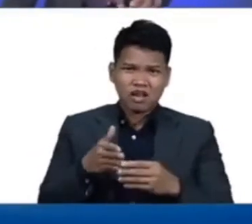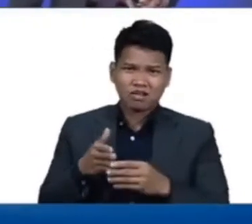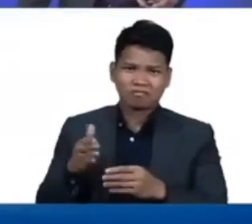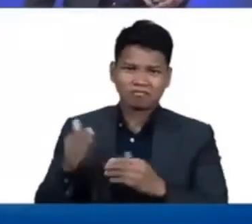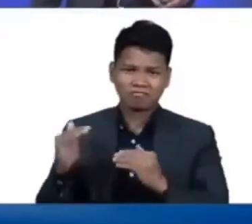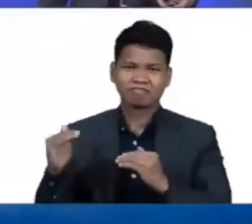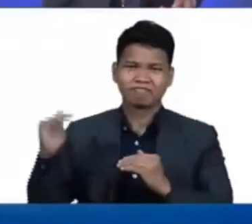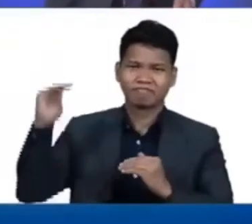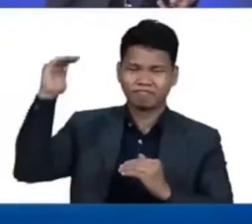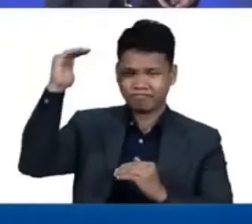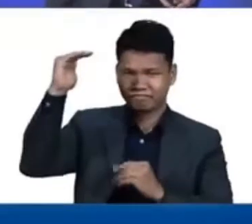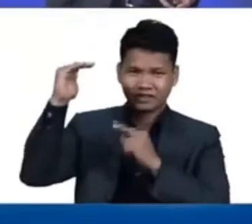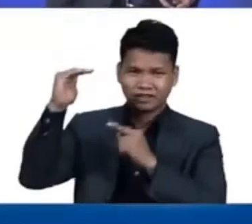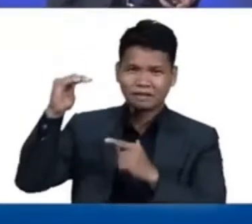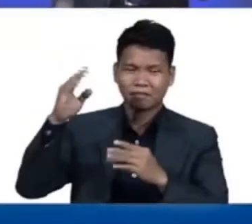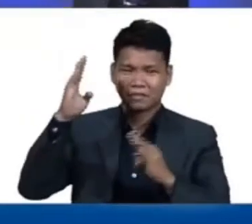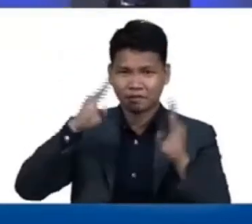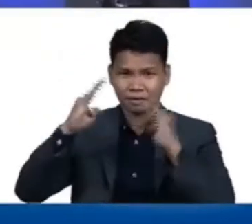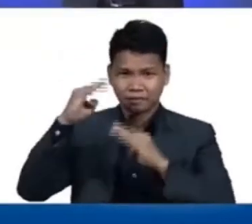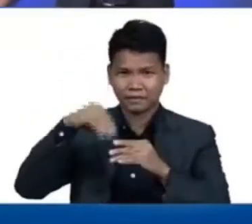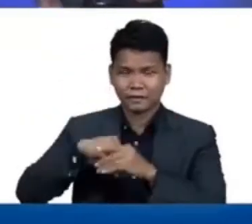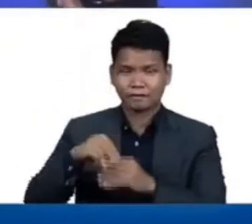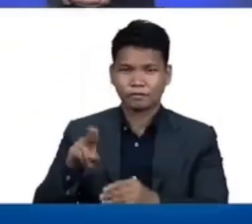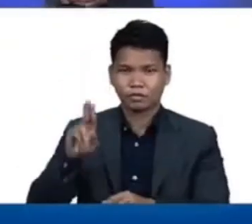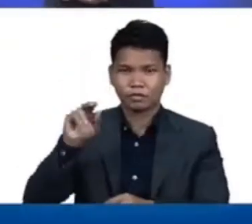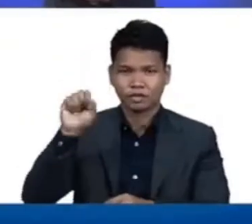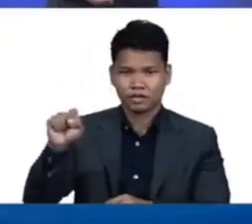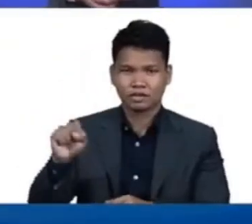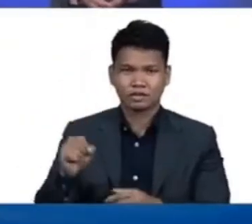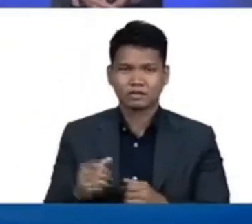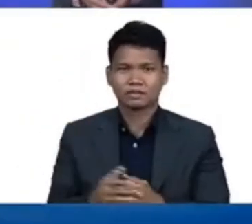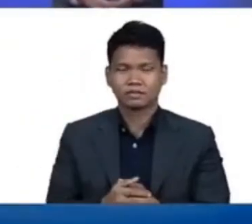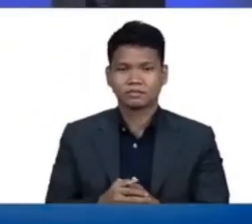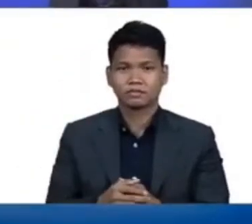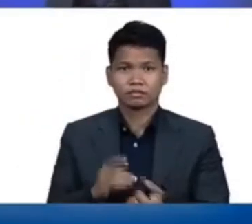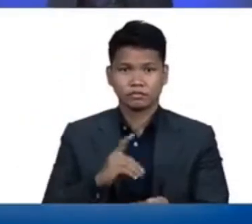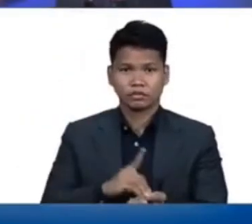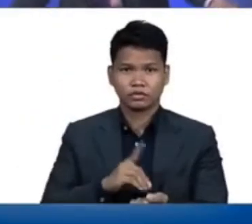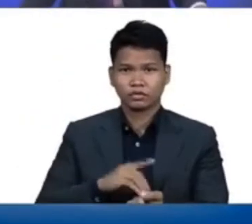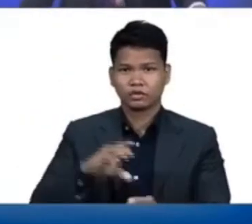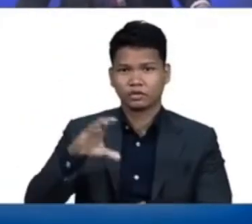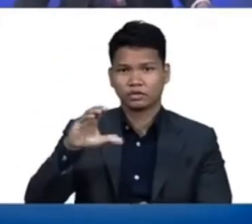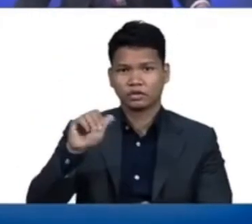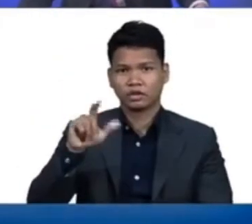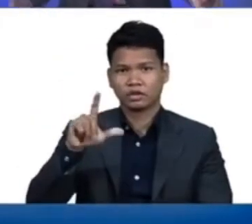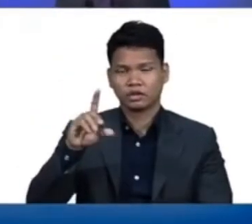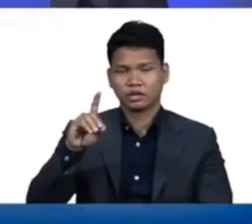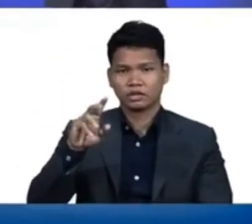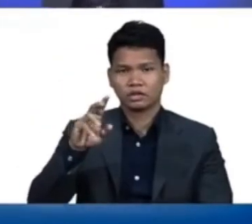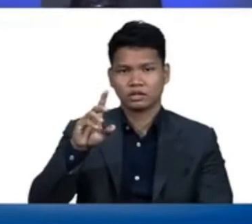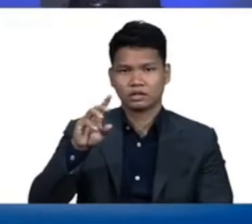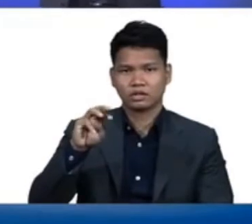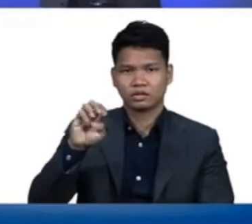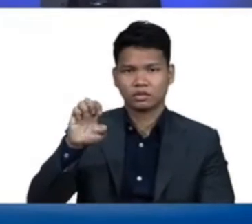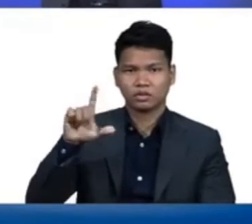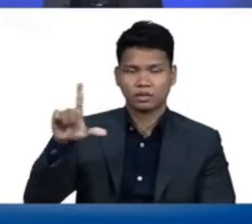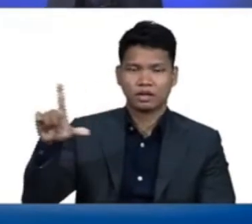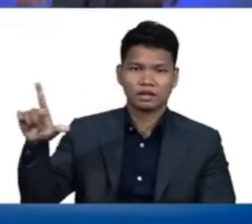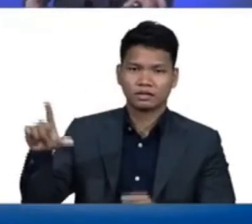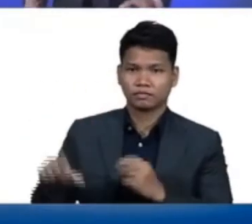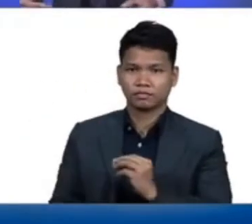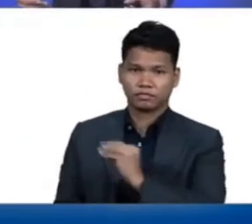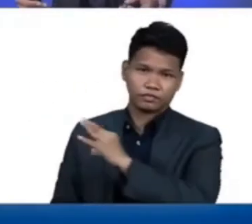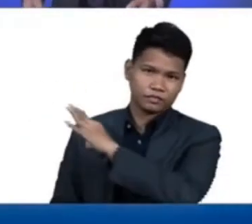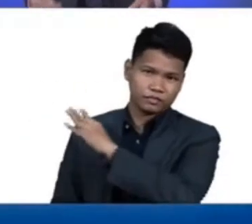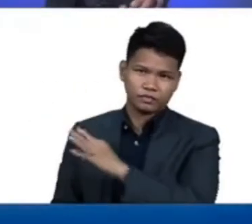and women. And Dr. Cadwell S. Sten, ang sabi po niya sa kanyang pag